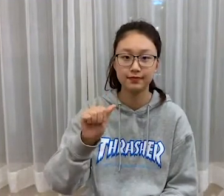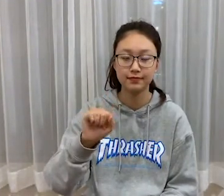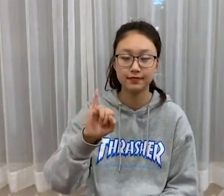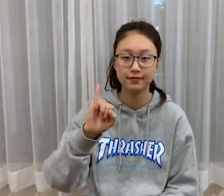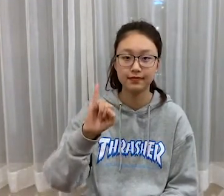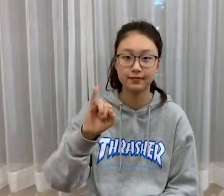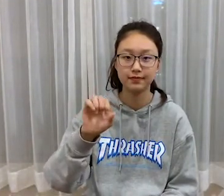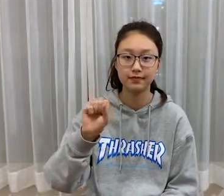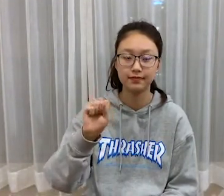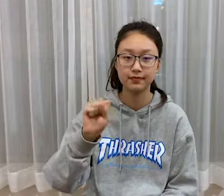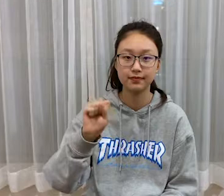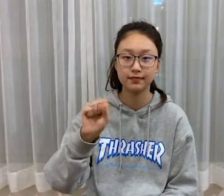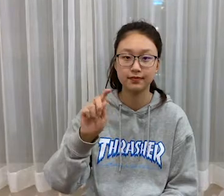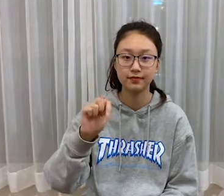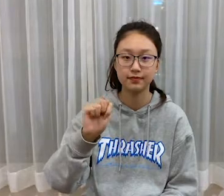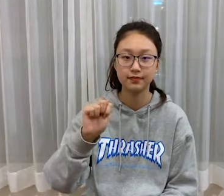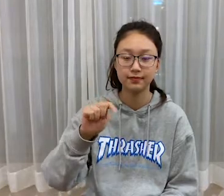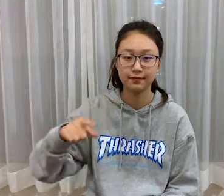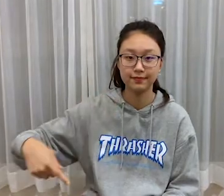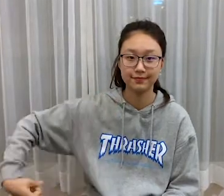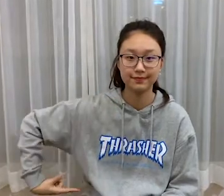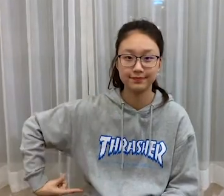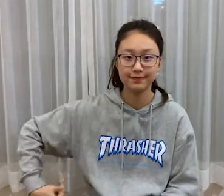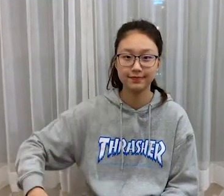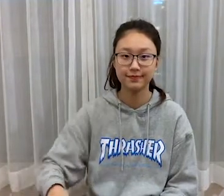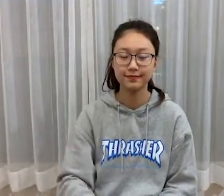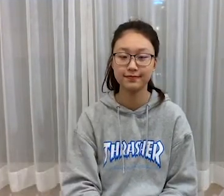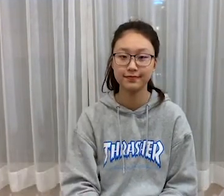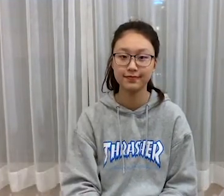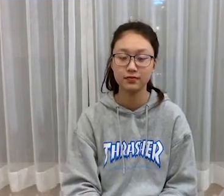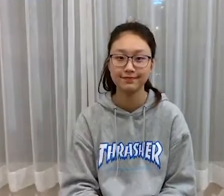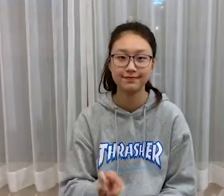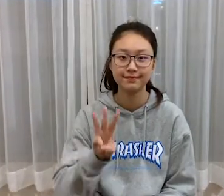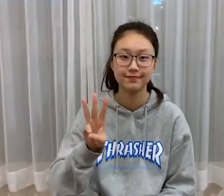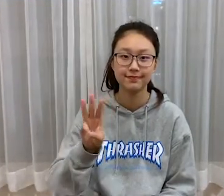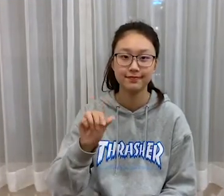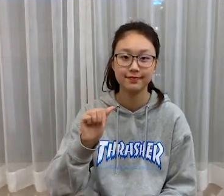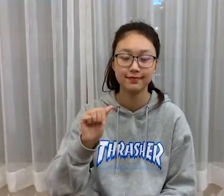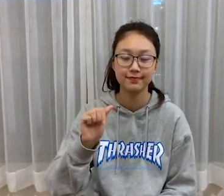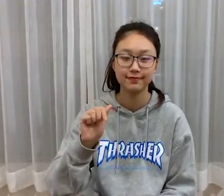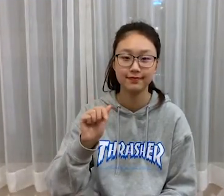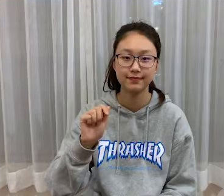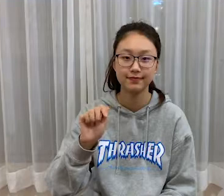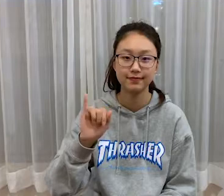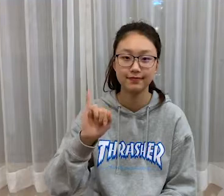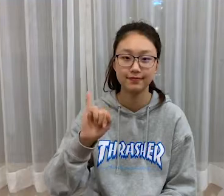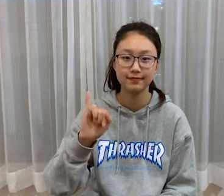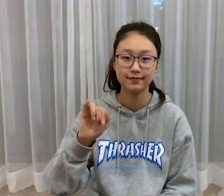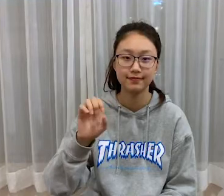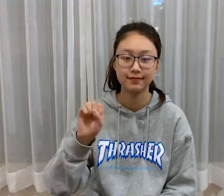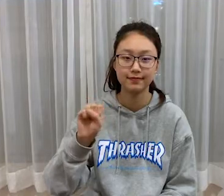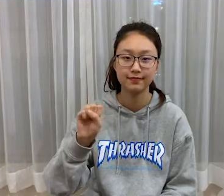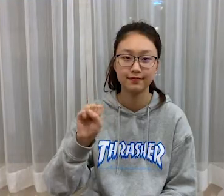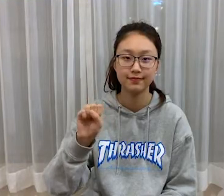say wan y'all, or like bending your waist, it basically means to bend down. It can also informally mean